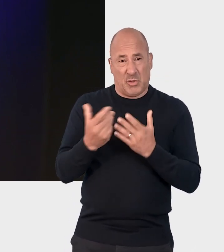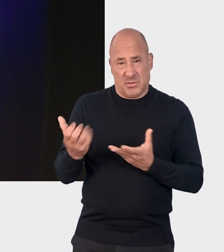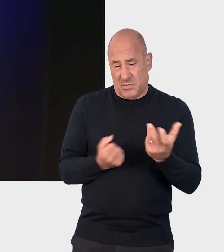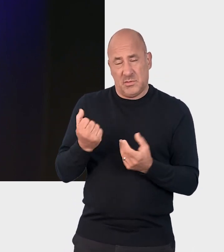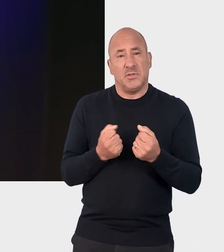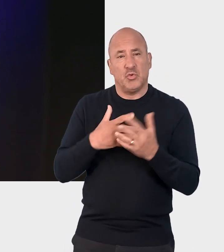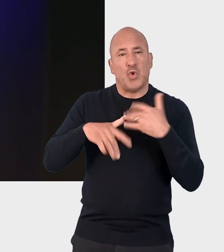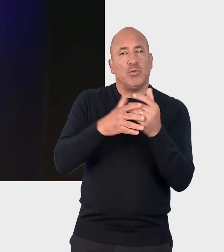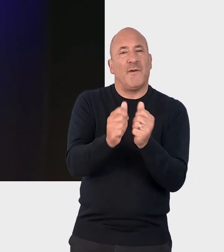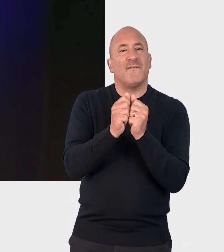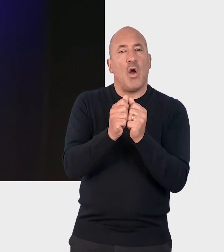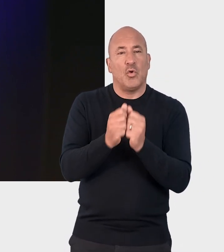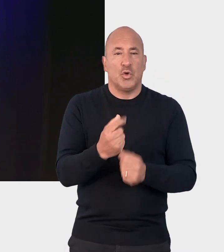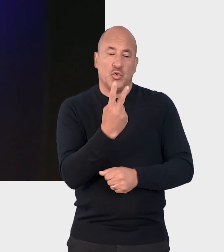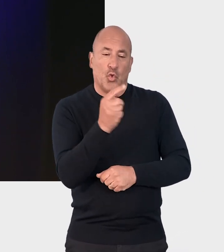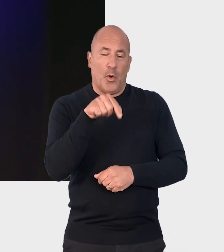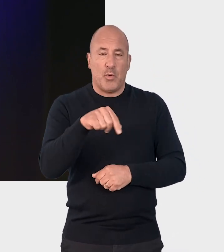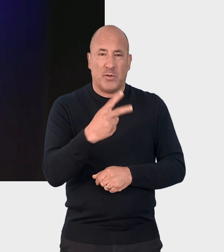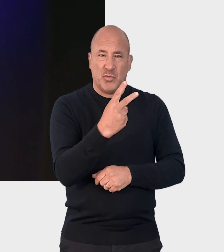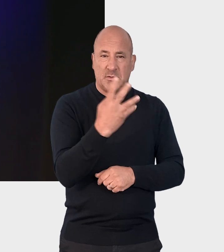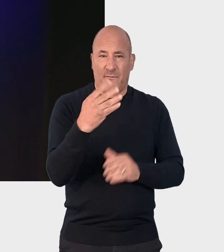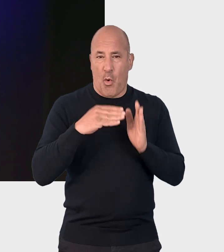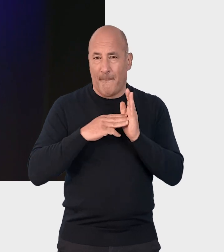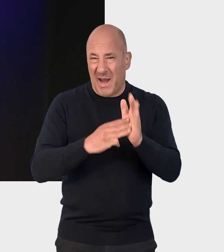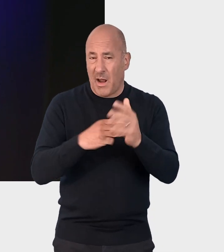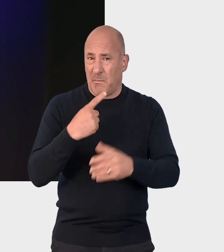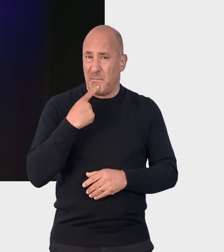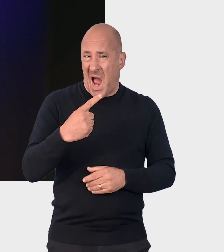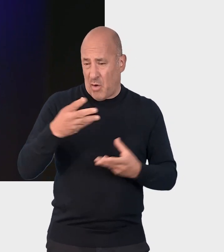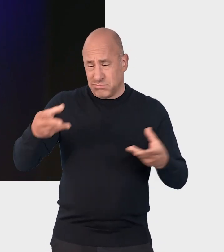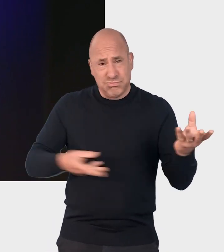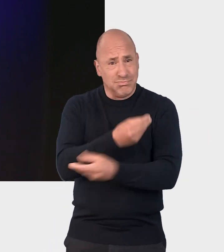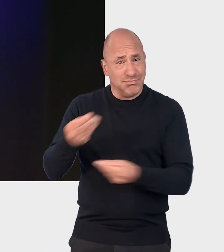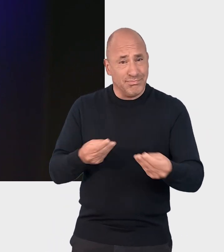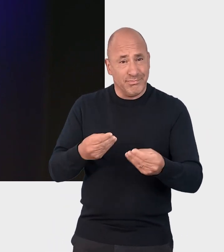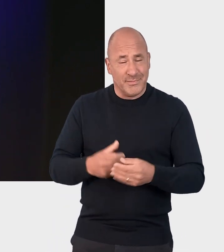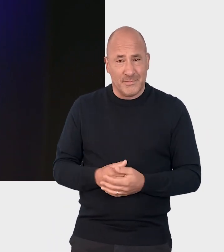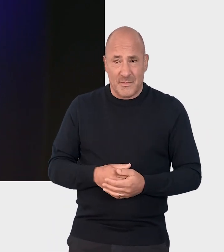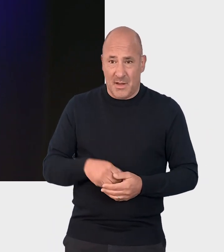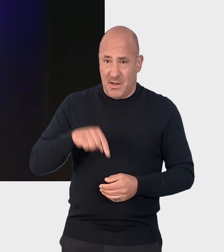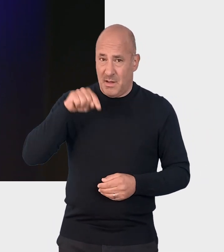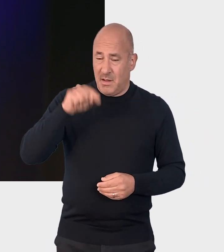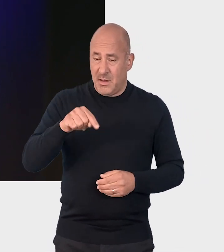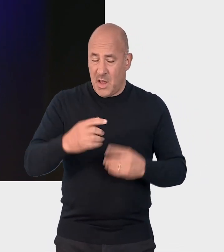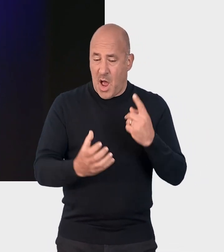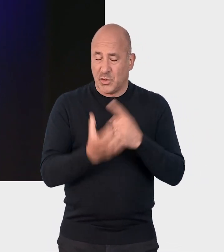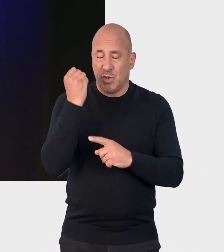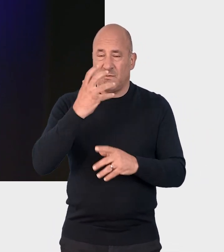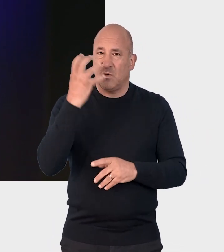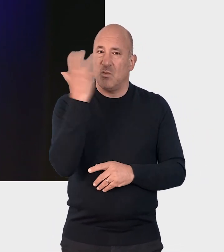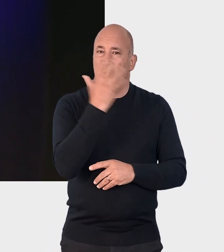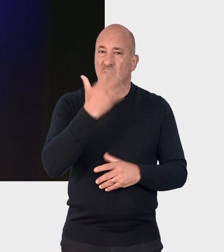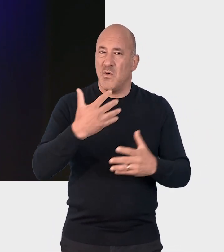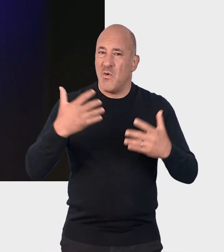Salford, delivering 6,000 hours of engagement and generating £2.24